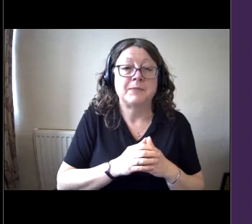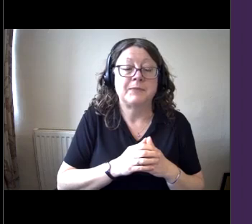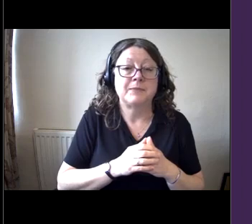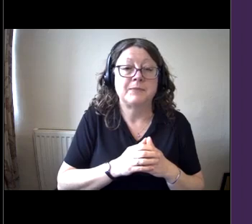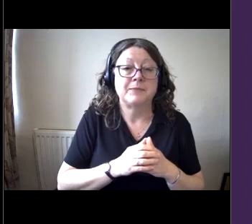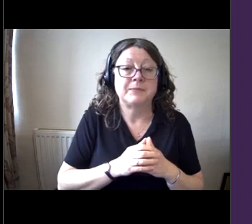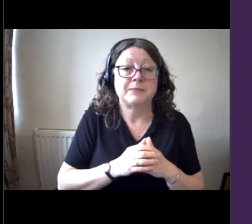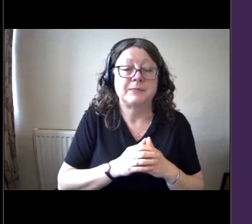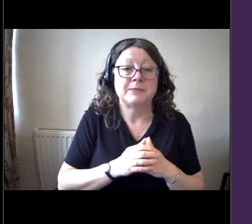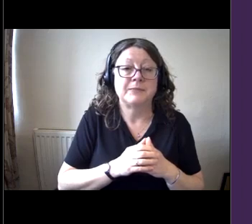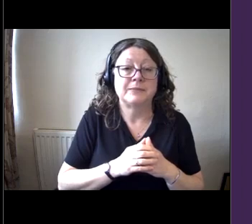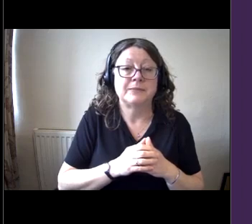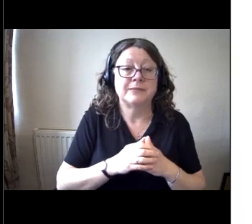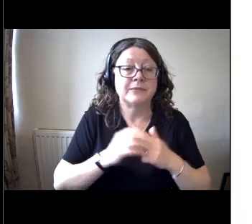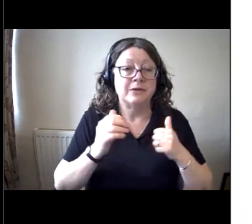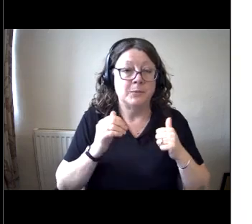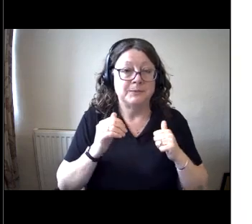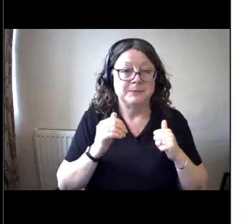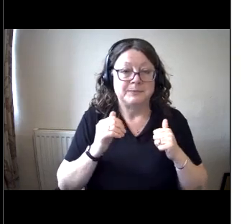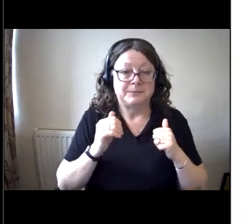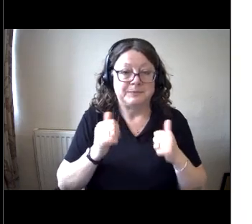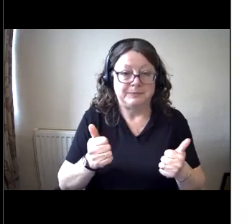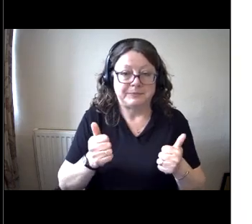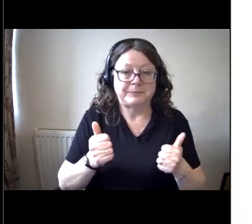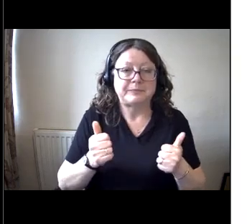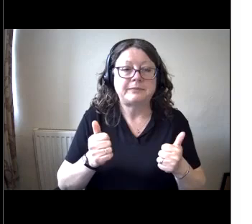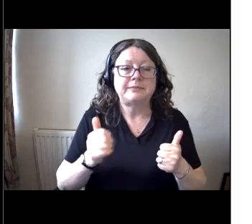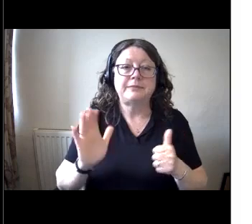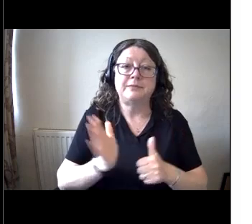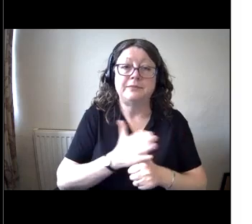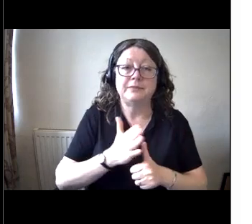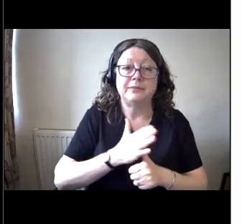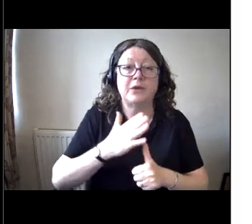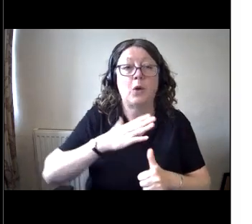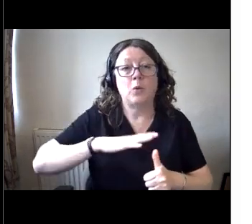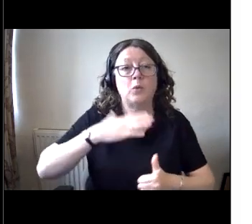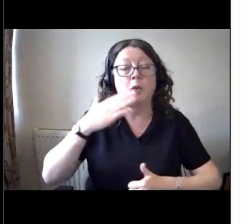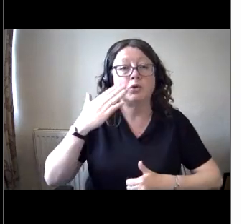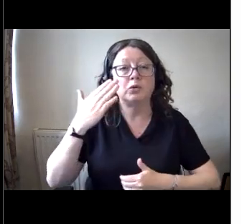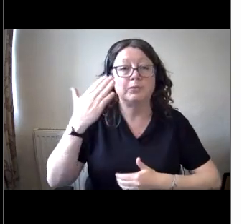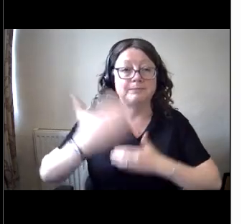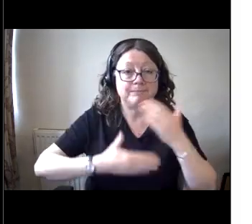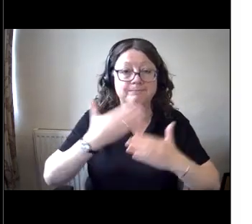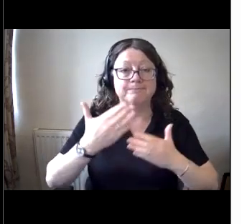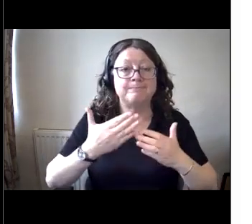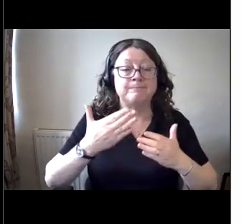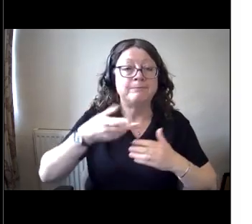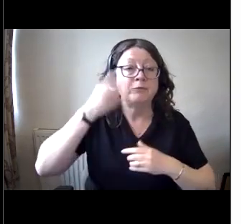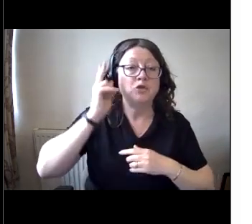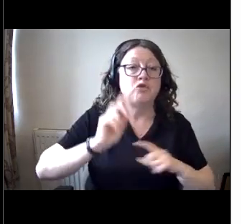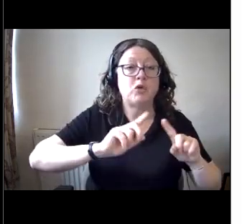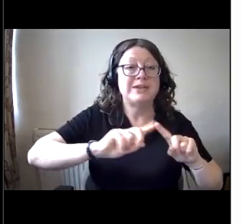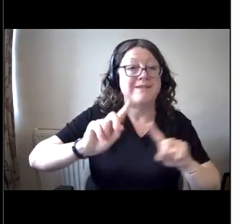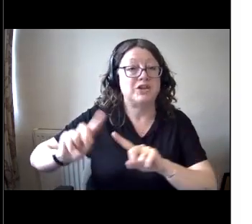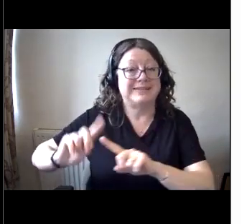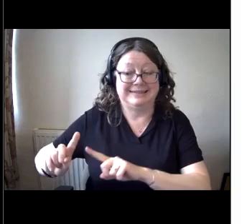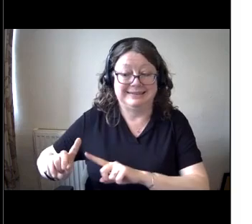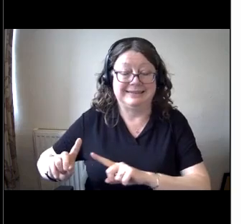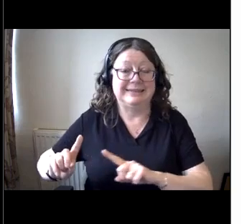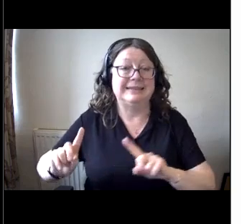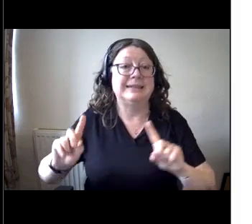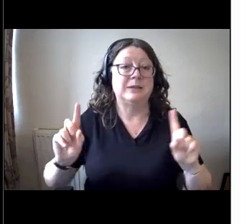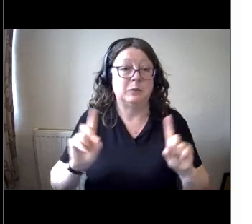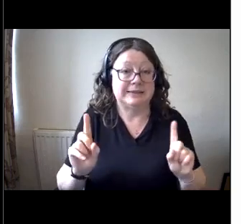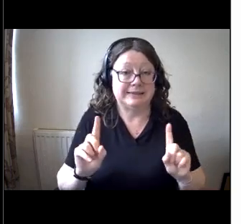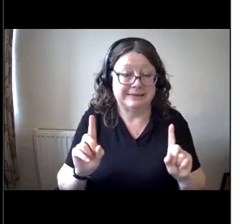go. So first of all, what I want to just very quickly talk about is what is neurodiversity. So neurodiversity is